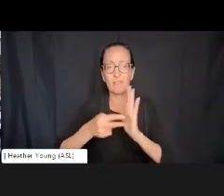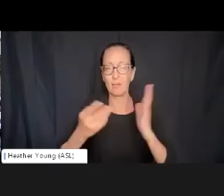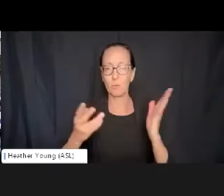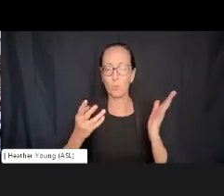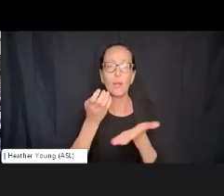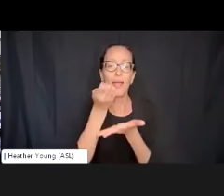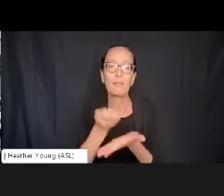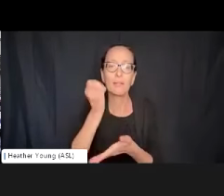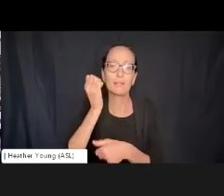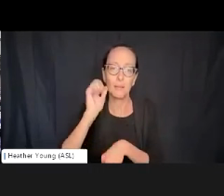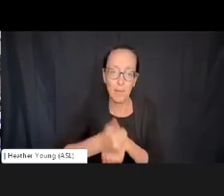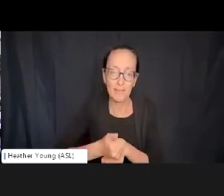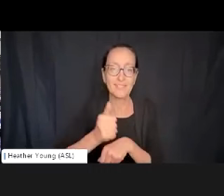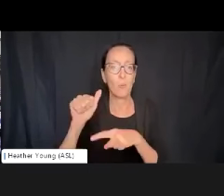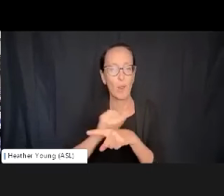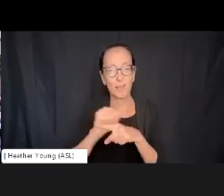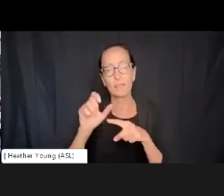evidence-based practice.